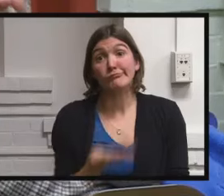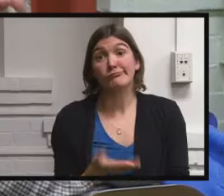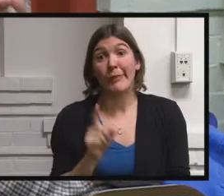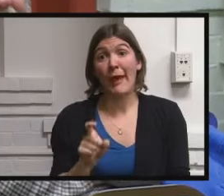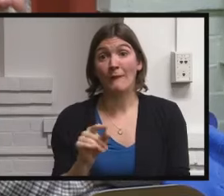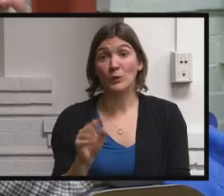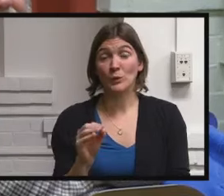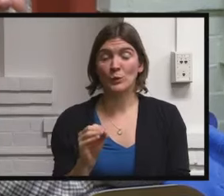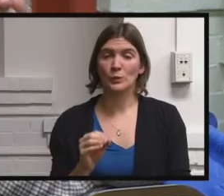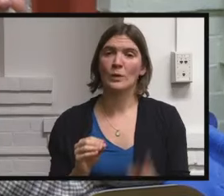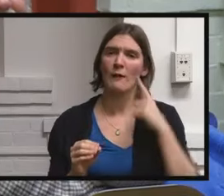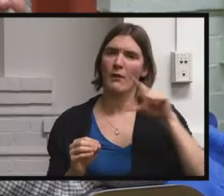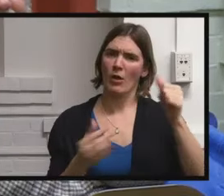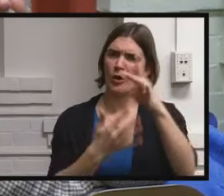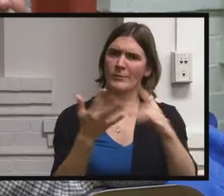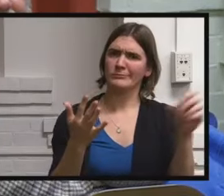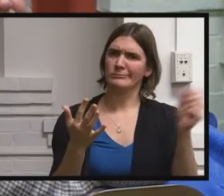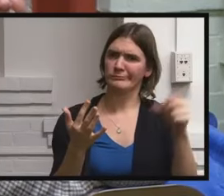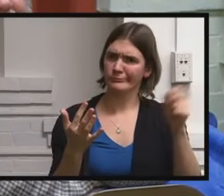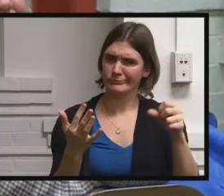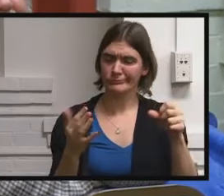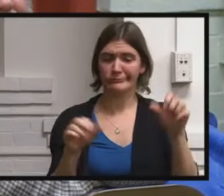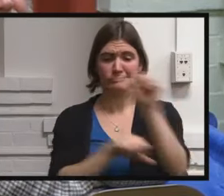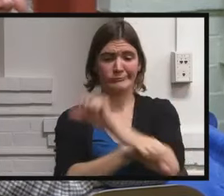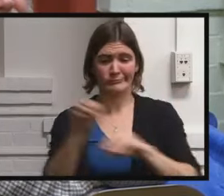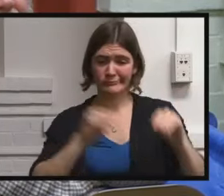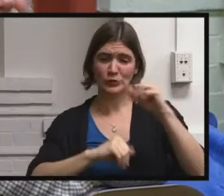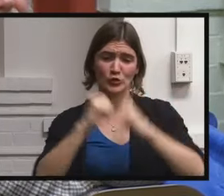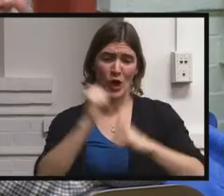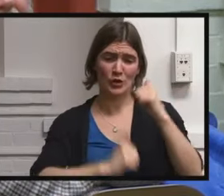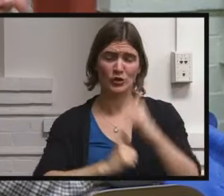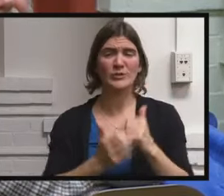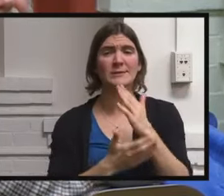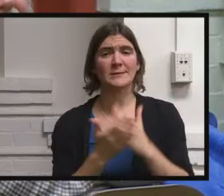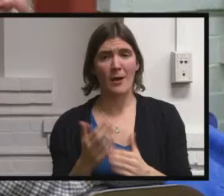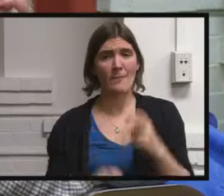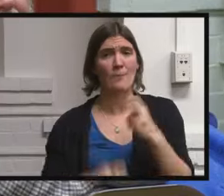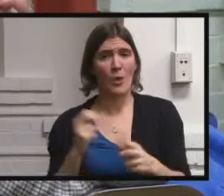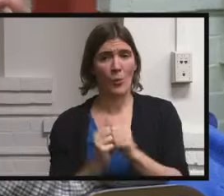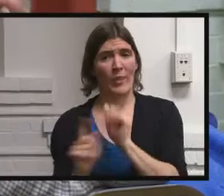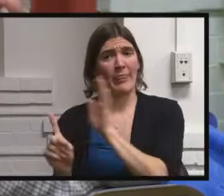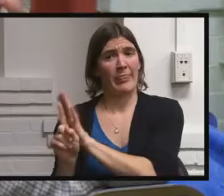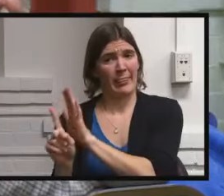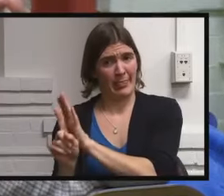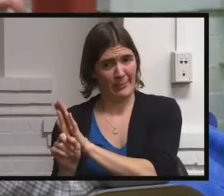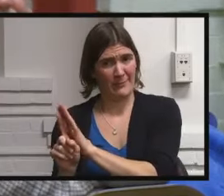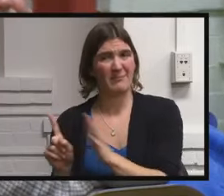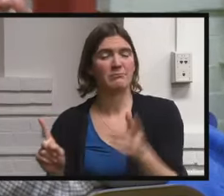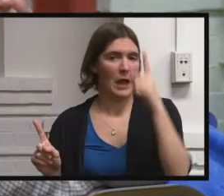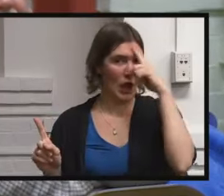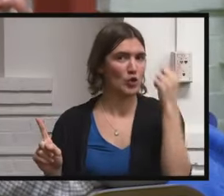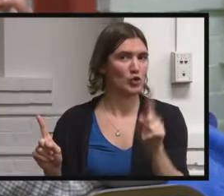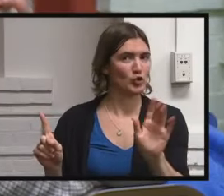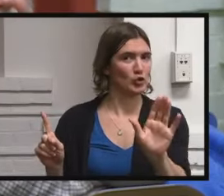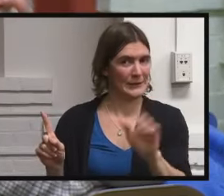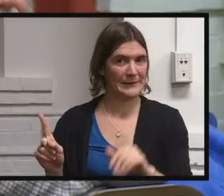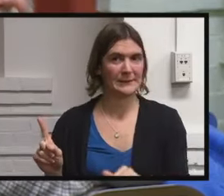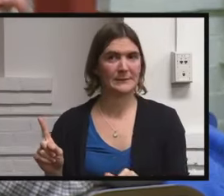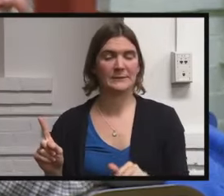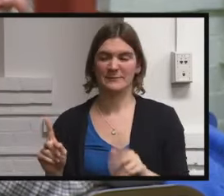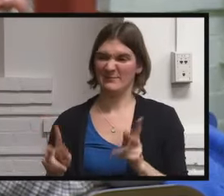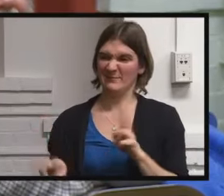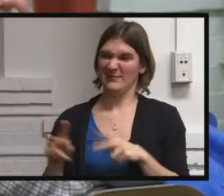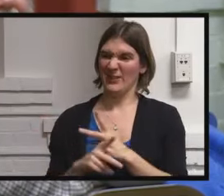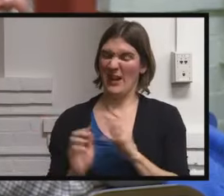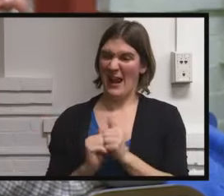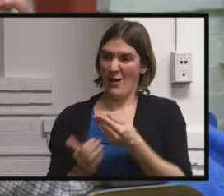There are other ways to do it, and I think there are some serious issues with the district, as have been brought up here, trying to figure out how